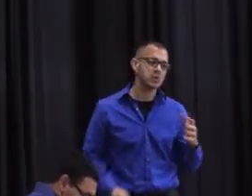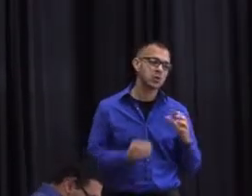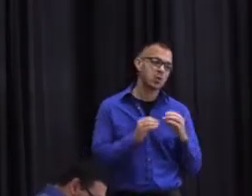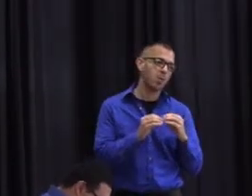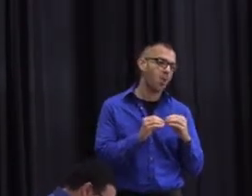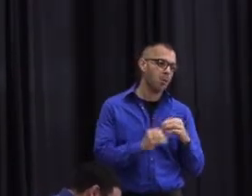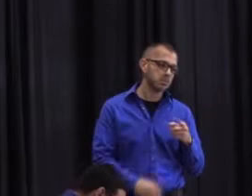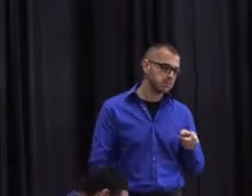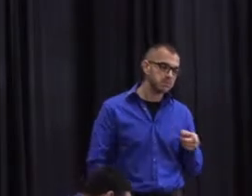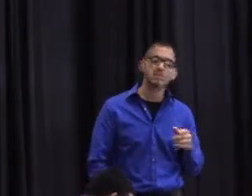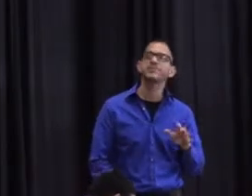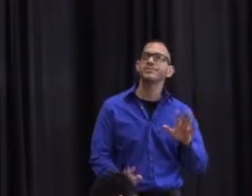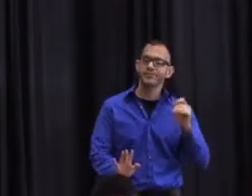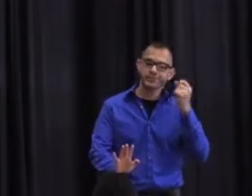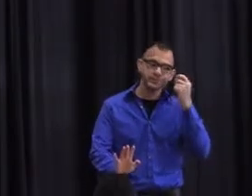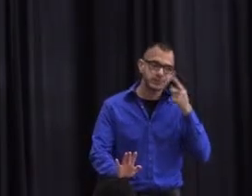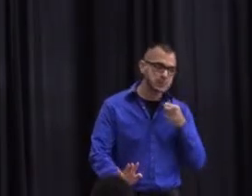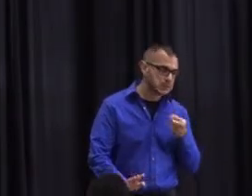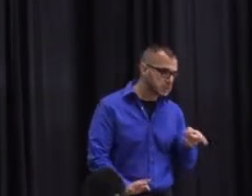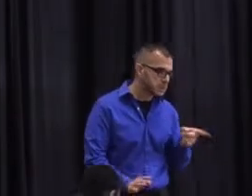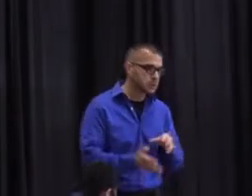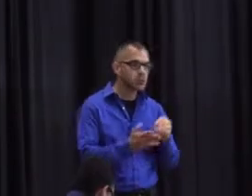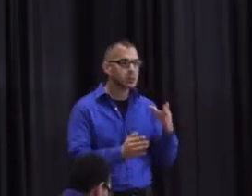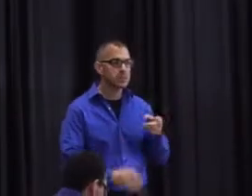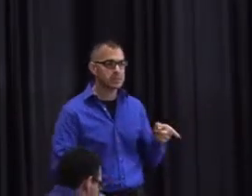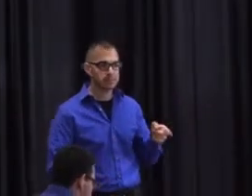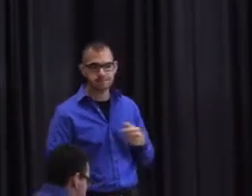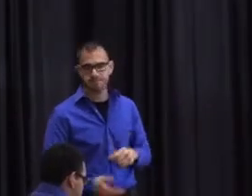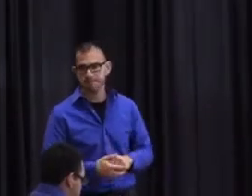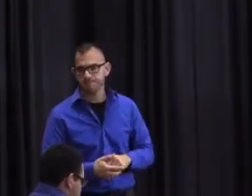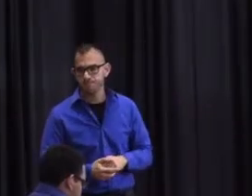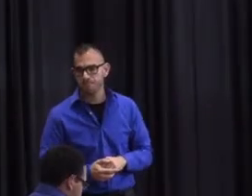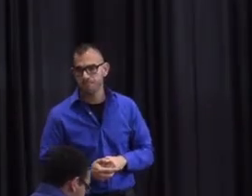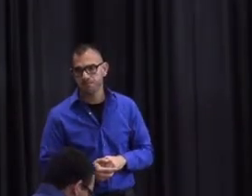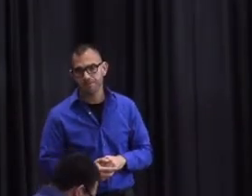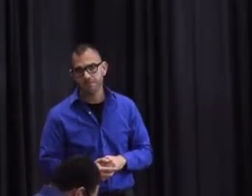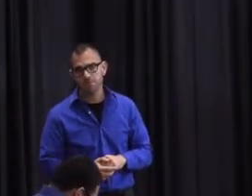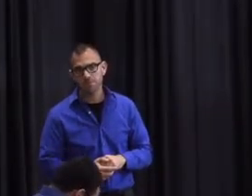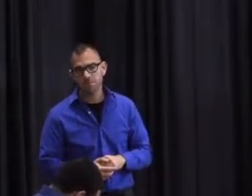more. Students would